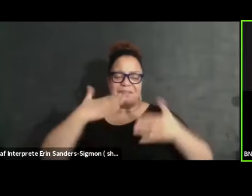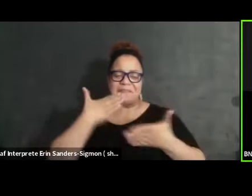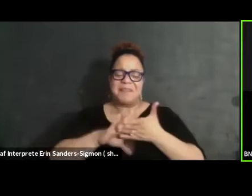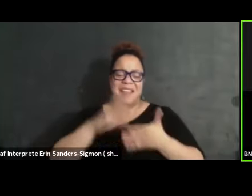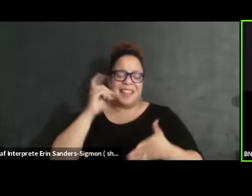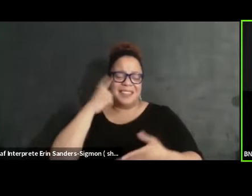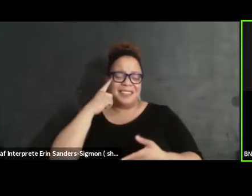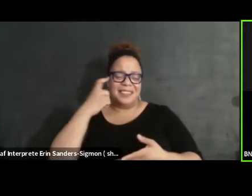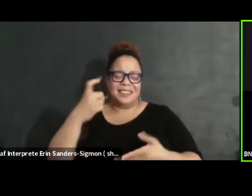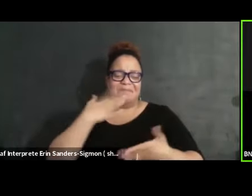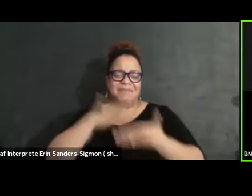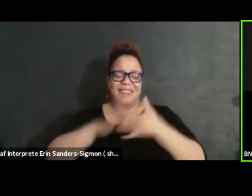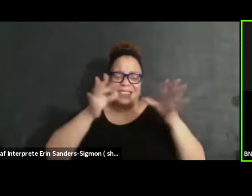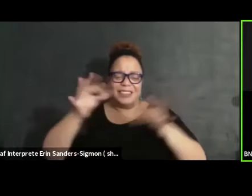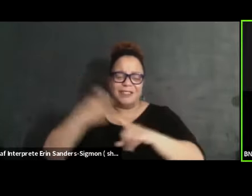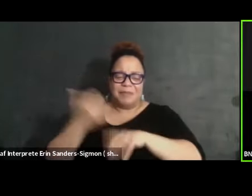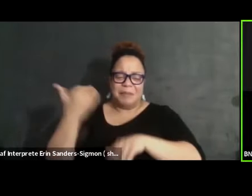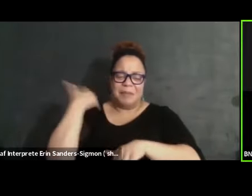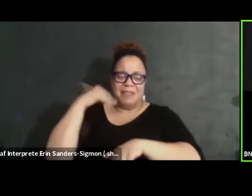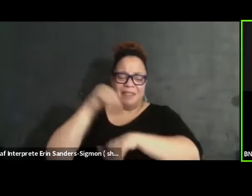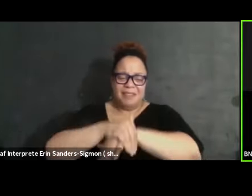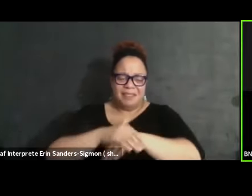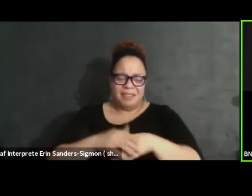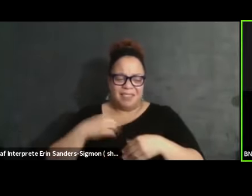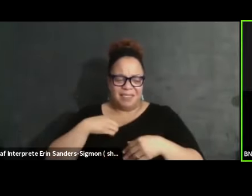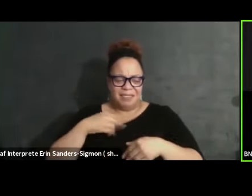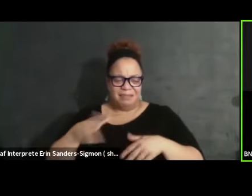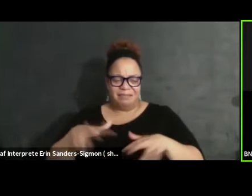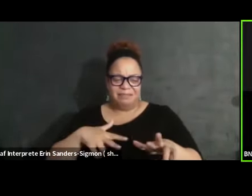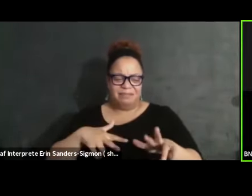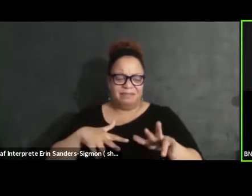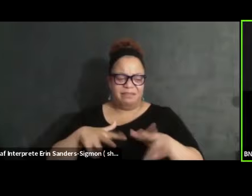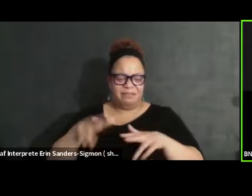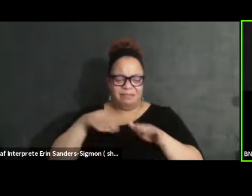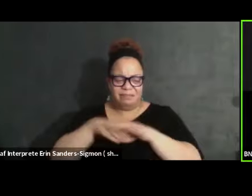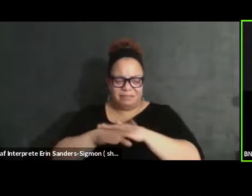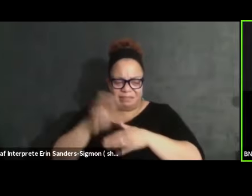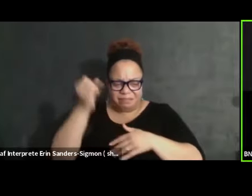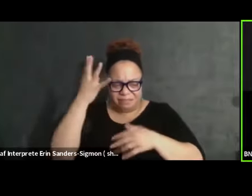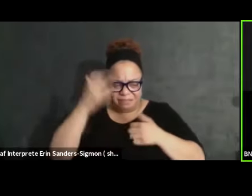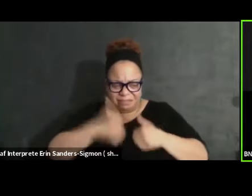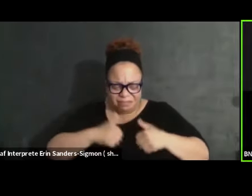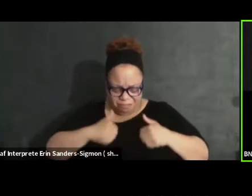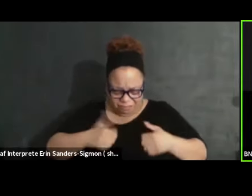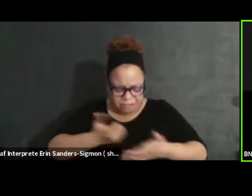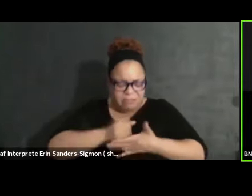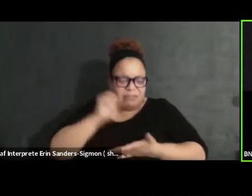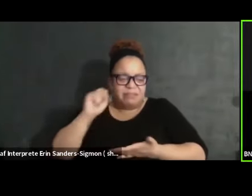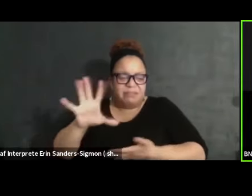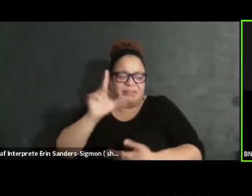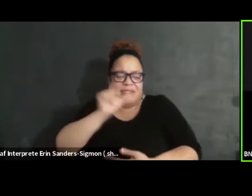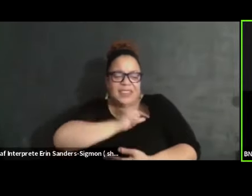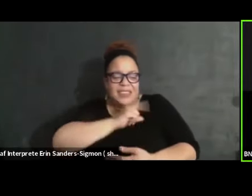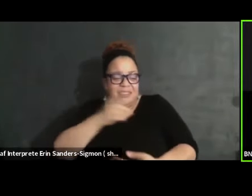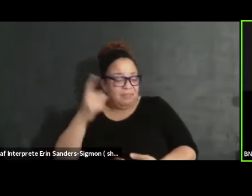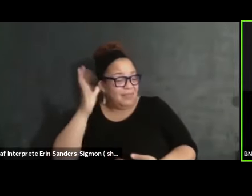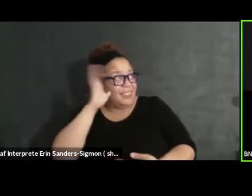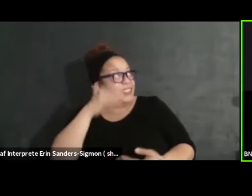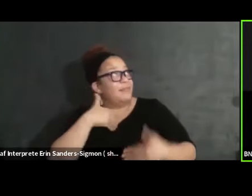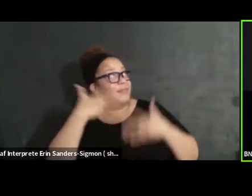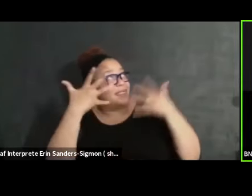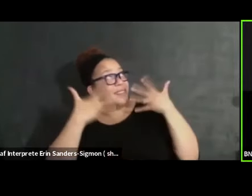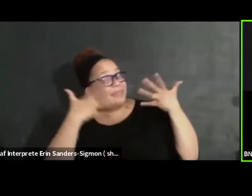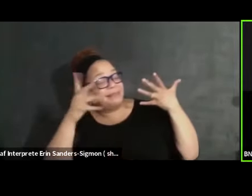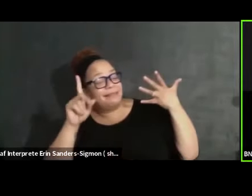to the shower to wash away her guilt, wondering, do you hear me now, God? I am a figure superimposed, born